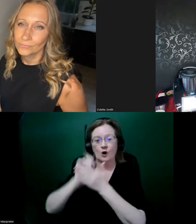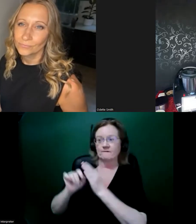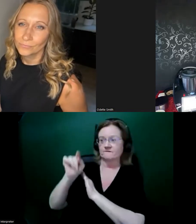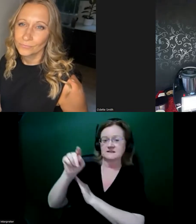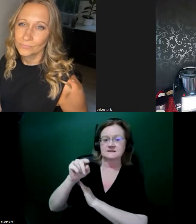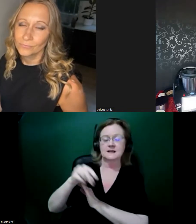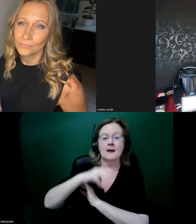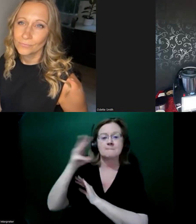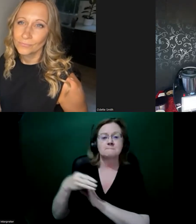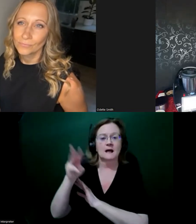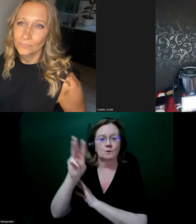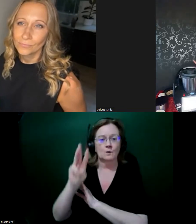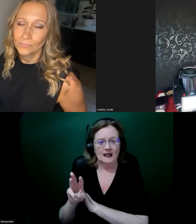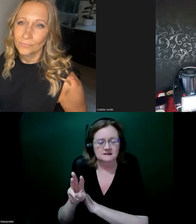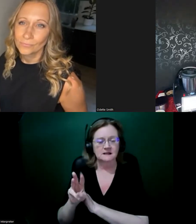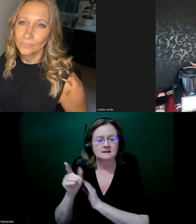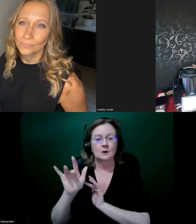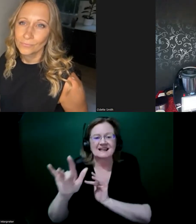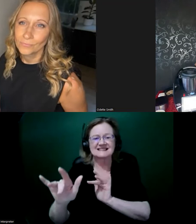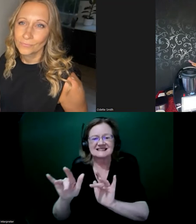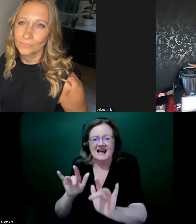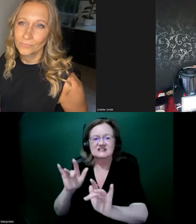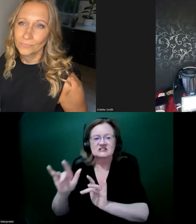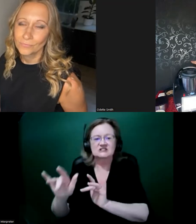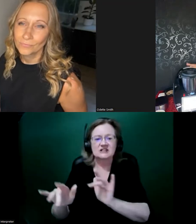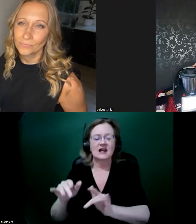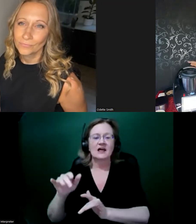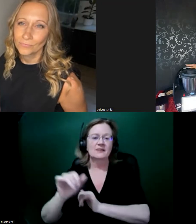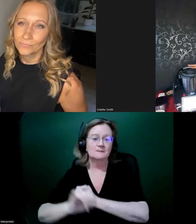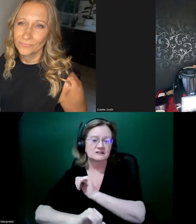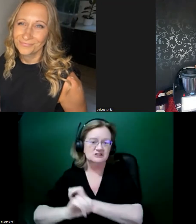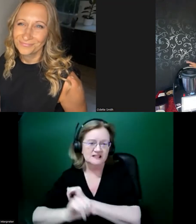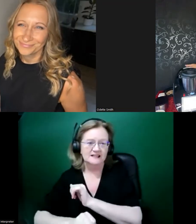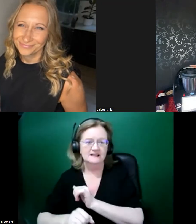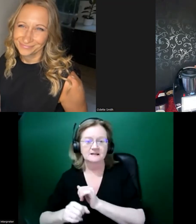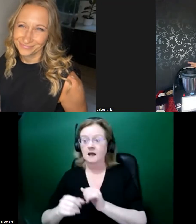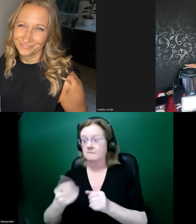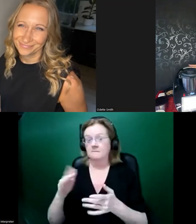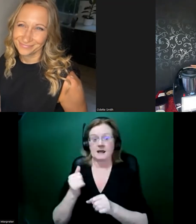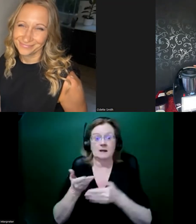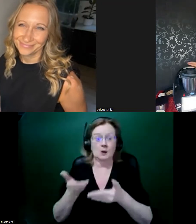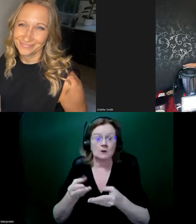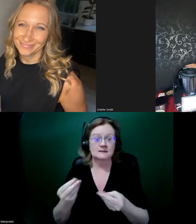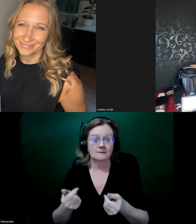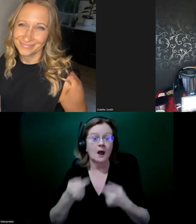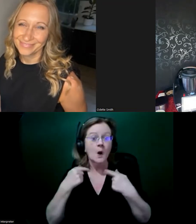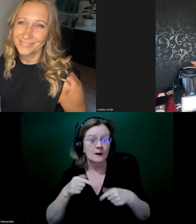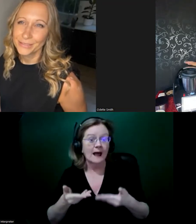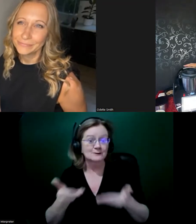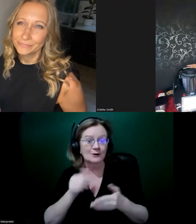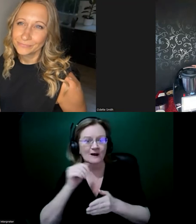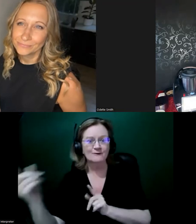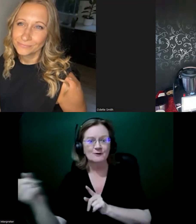giving you that opportunity to touch the Thermomix, give it a bit of a stroke, and, you know, even make something in it. We'll let you cook with it if you come and see